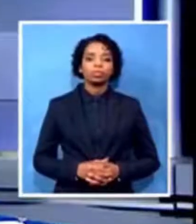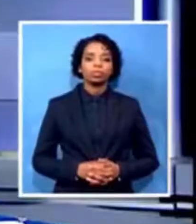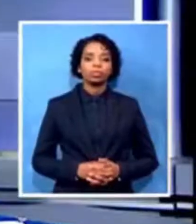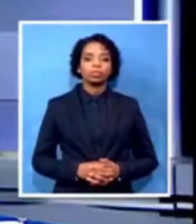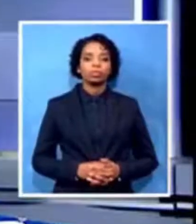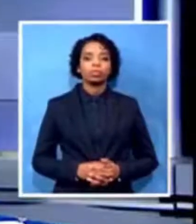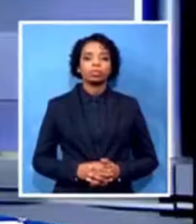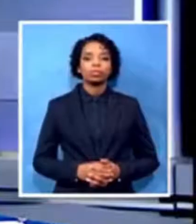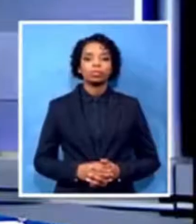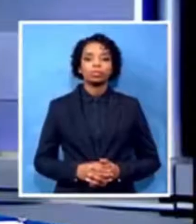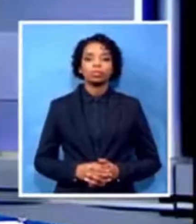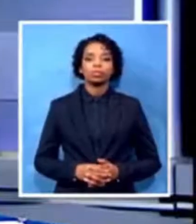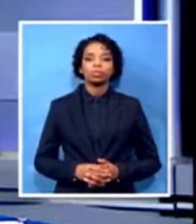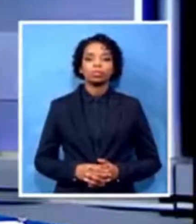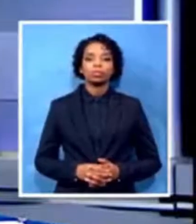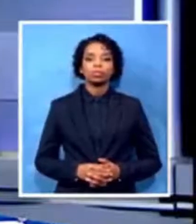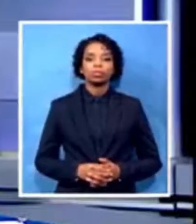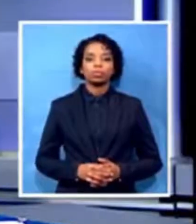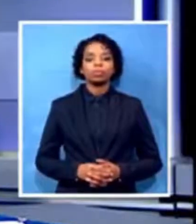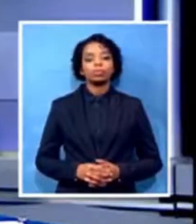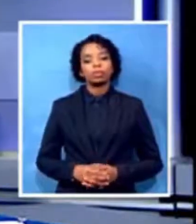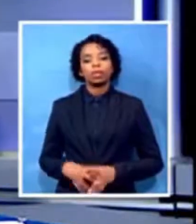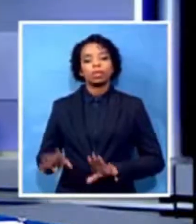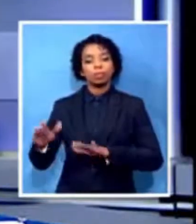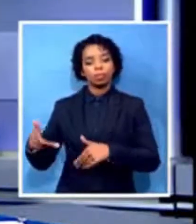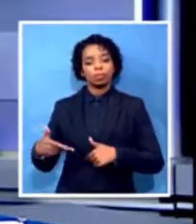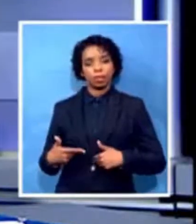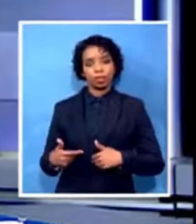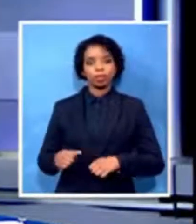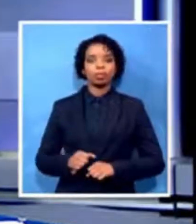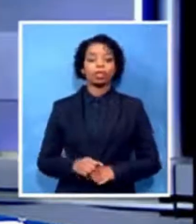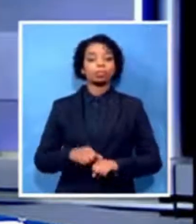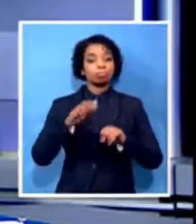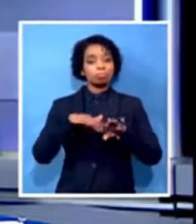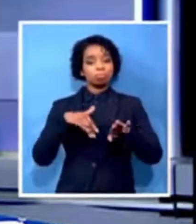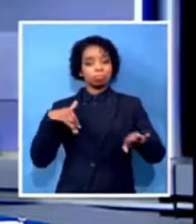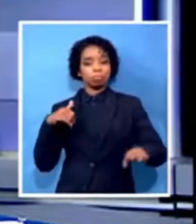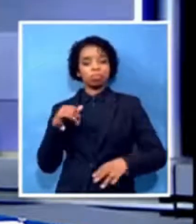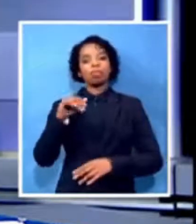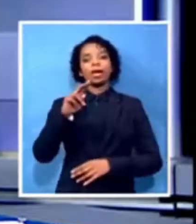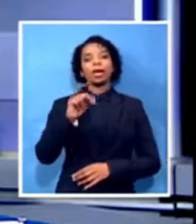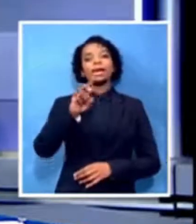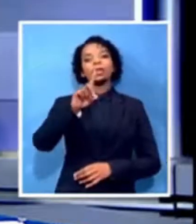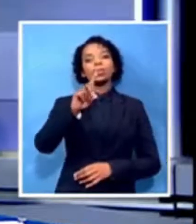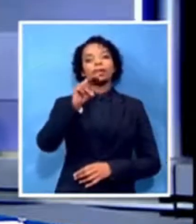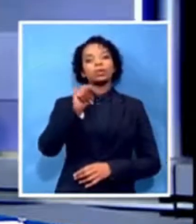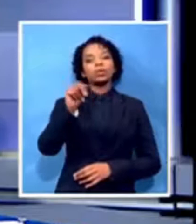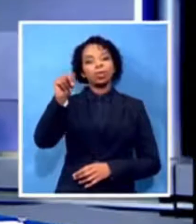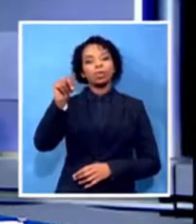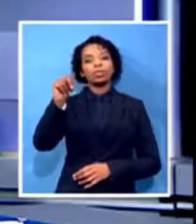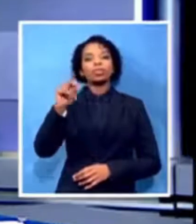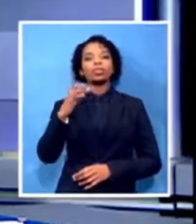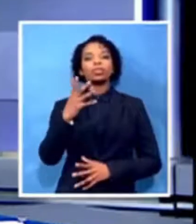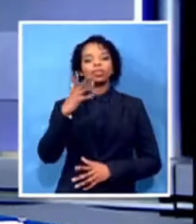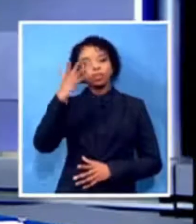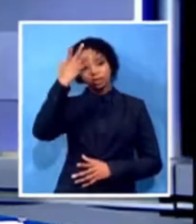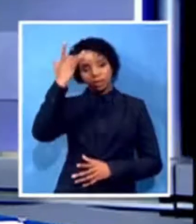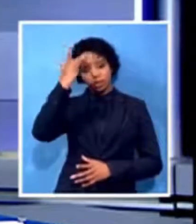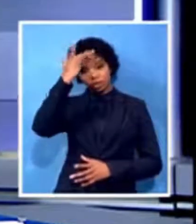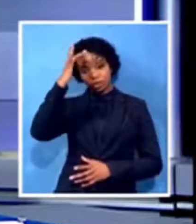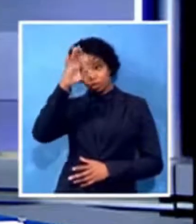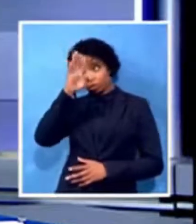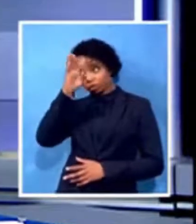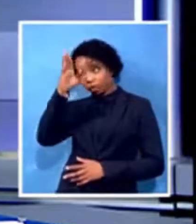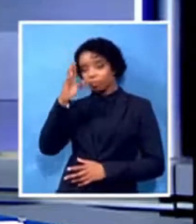Welcome back. Traffic on the N1 north between Safako Makhato Drive and Centurion and some major routes around Pretoria to the